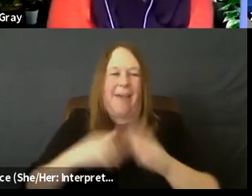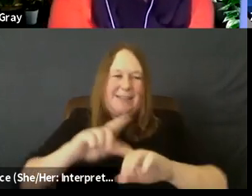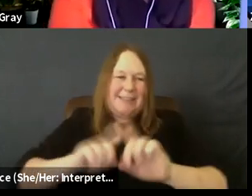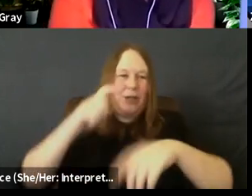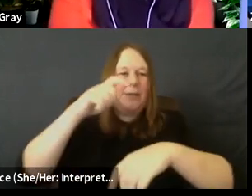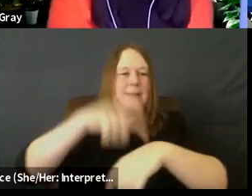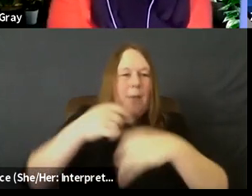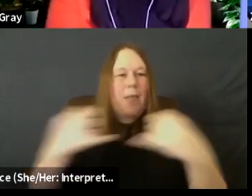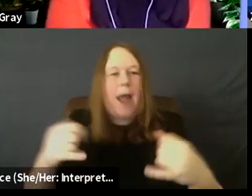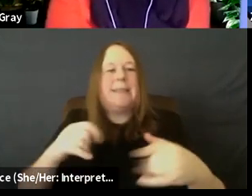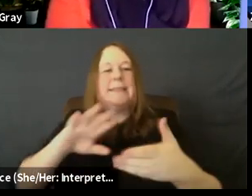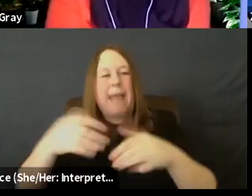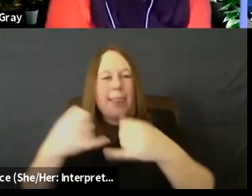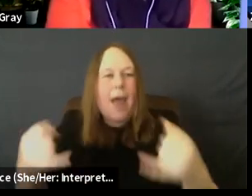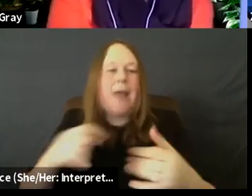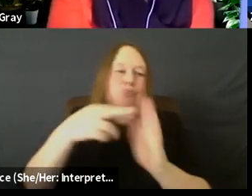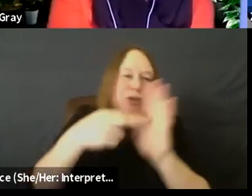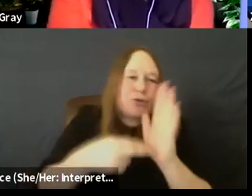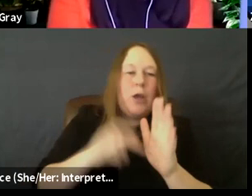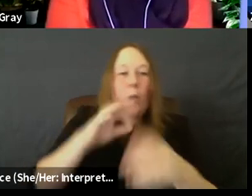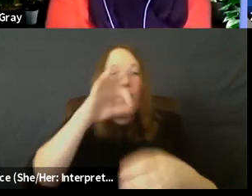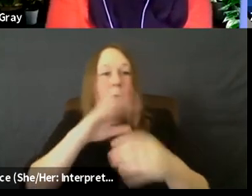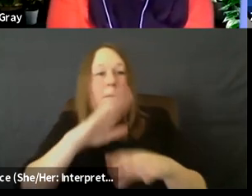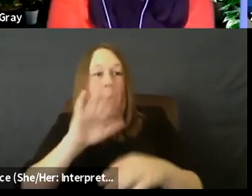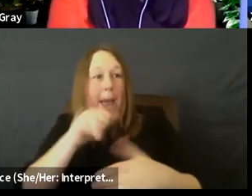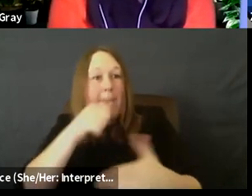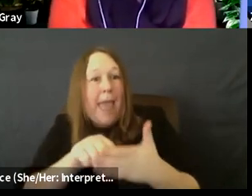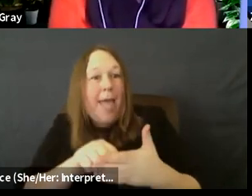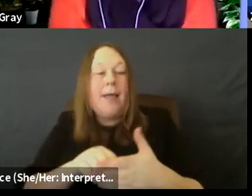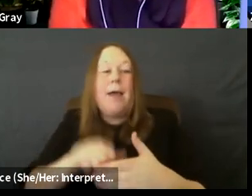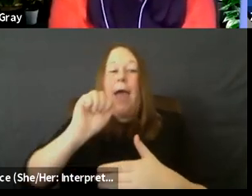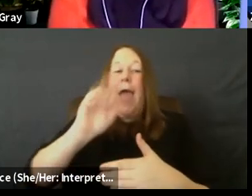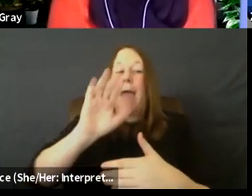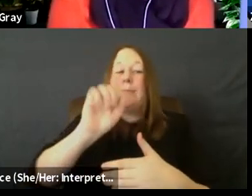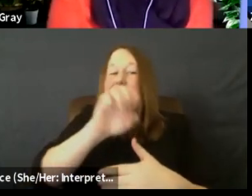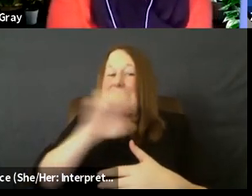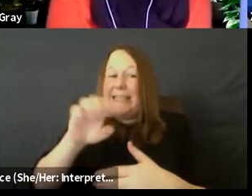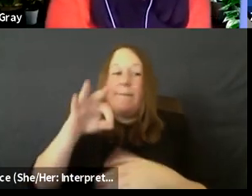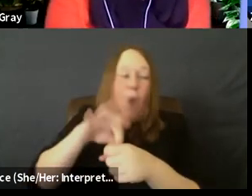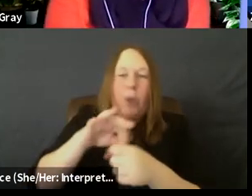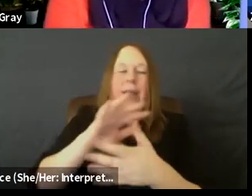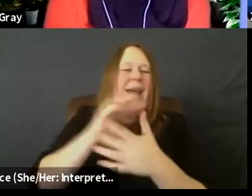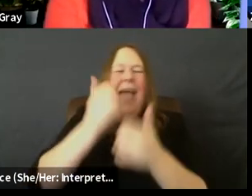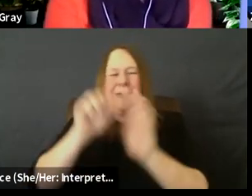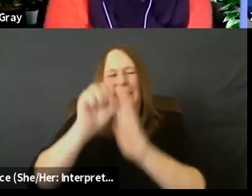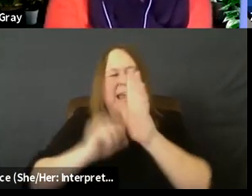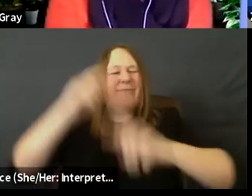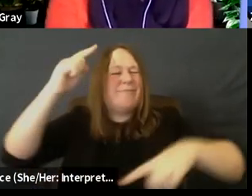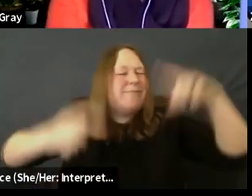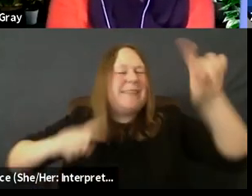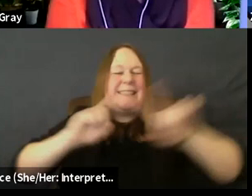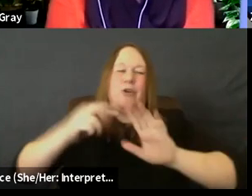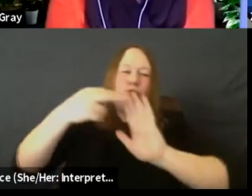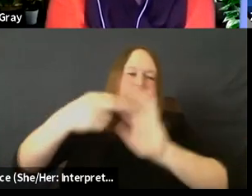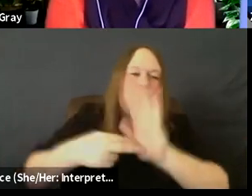of registration, in terms of if you want to vote by mail, if you want to do absentee voting. Every state has different regulations in